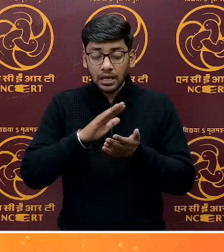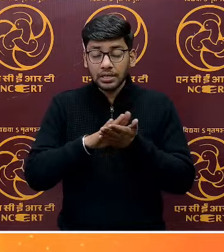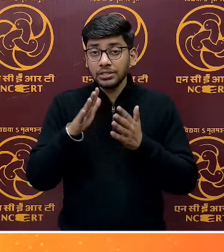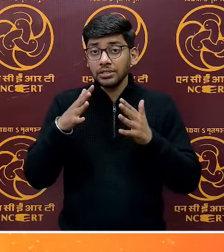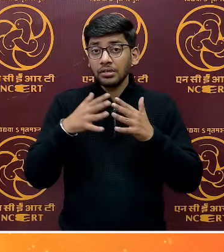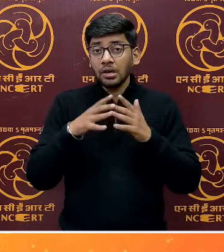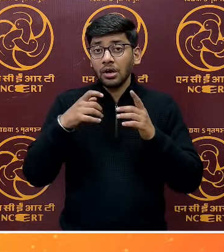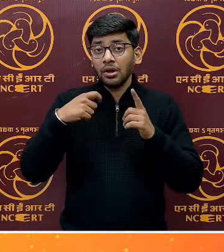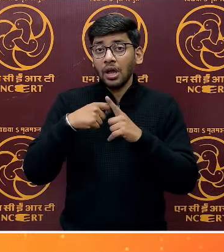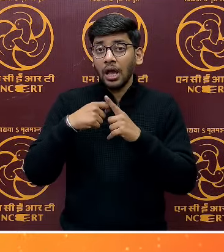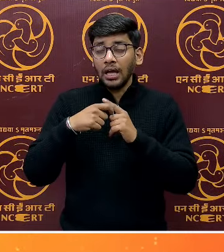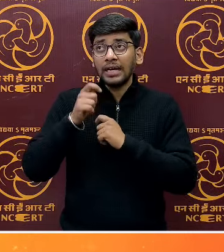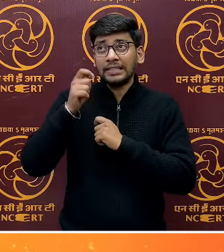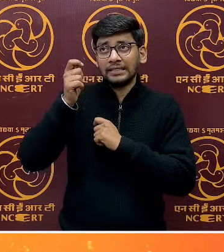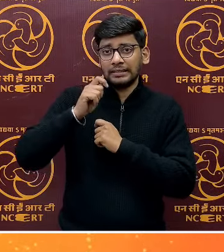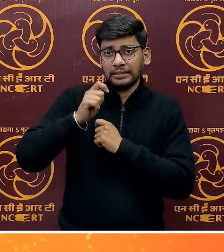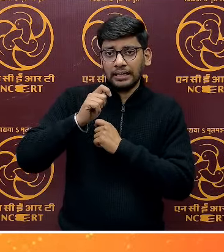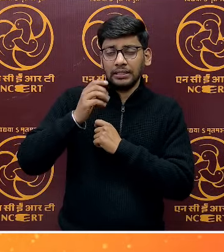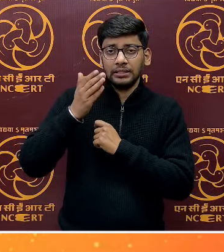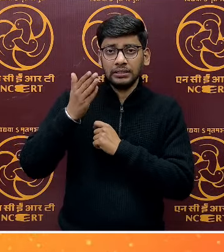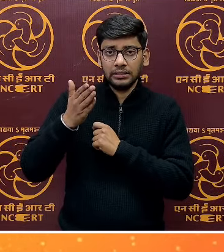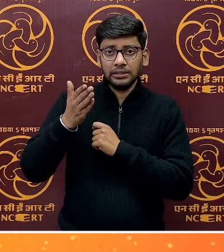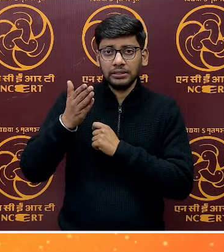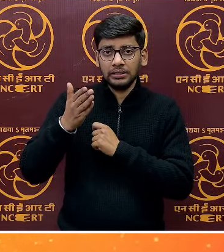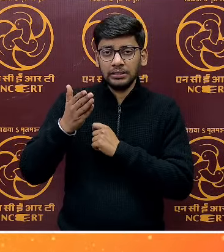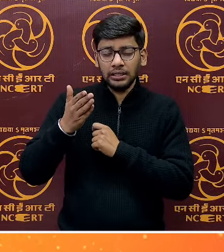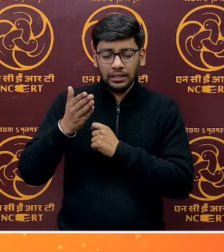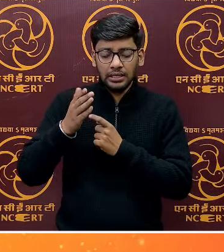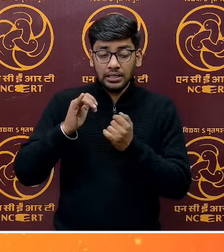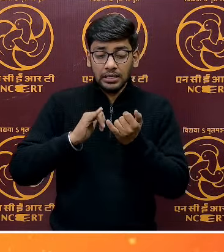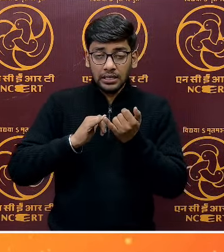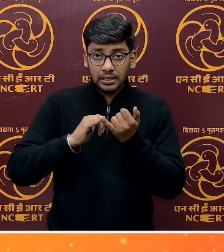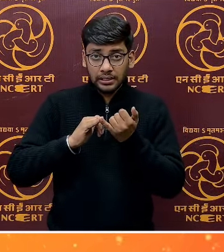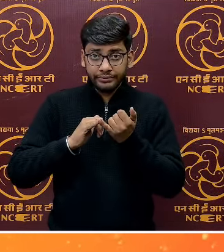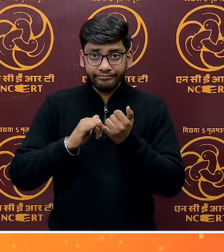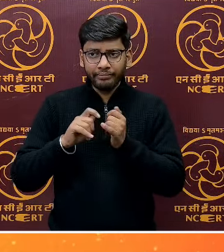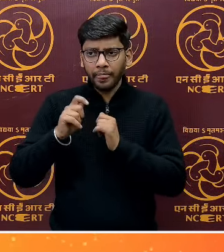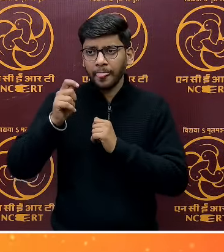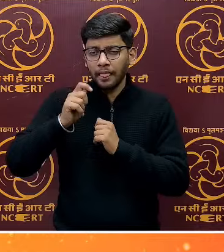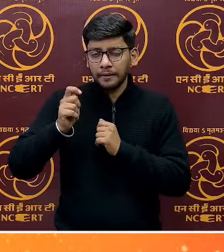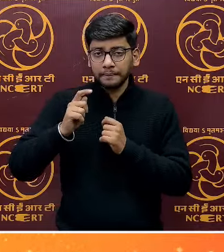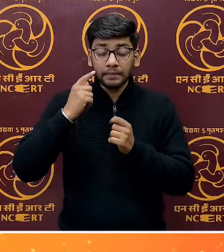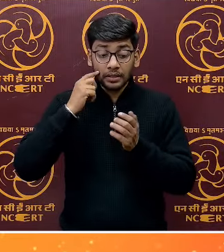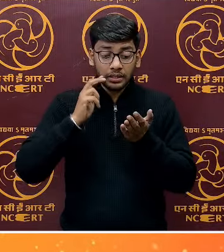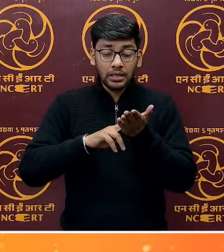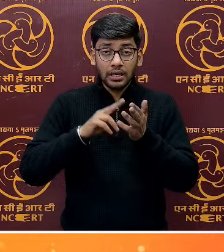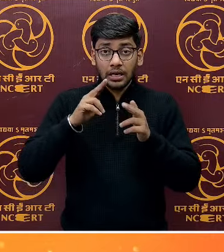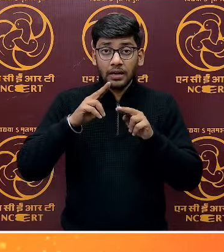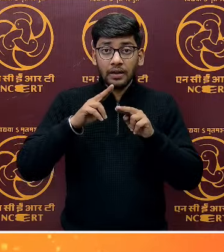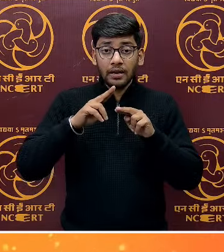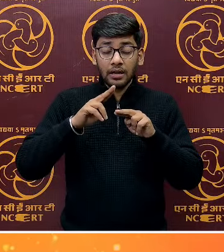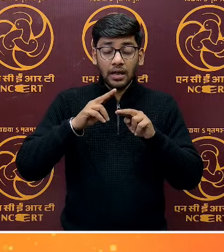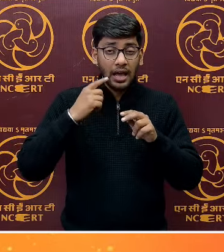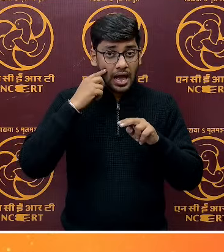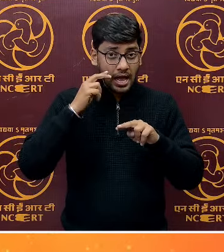In fact, kite, in its etymology, the bird means an inferior hawk.